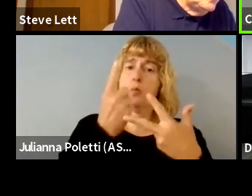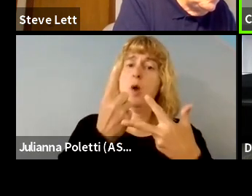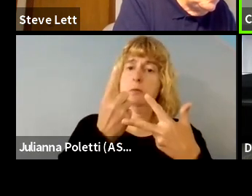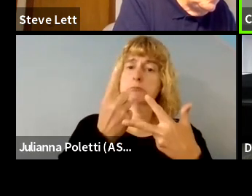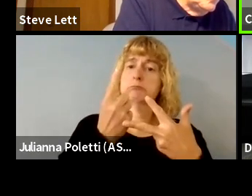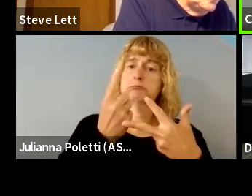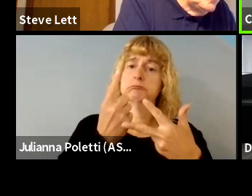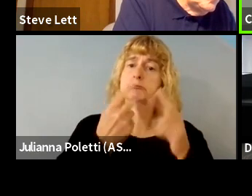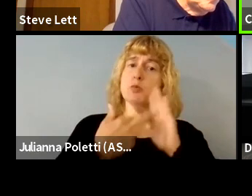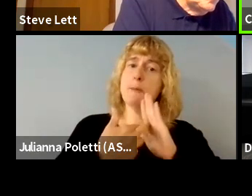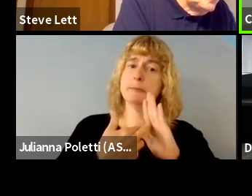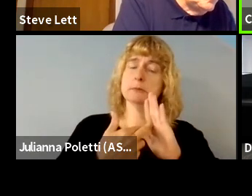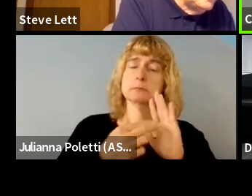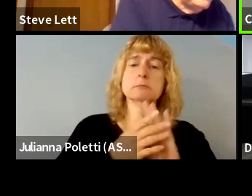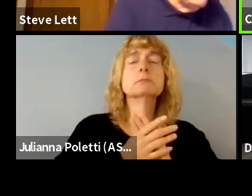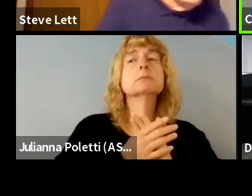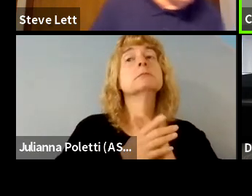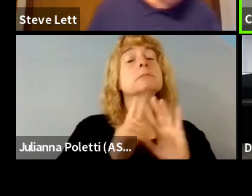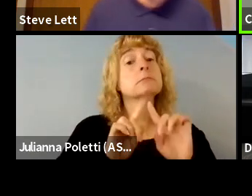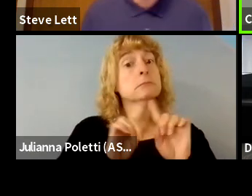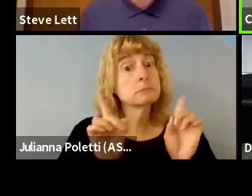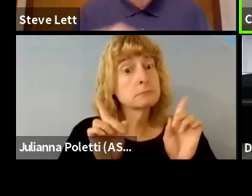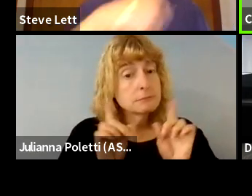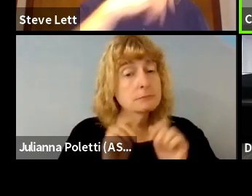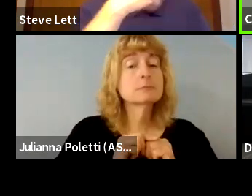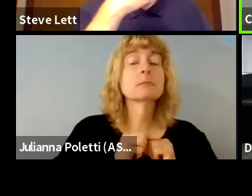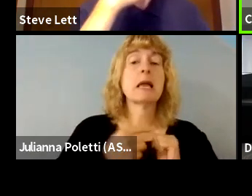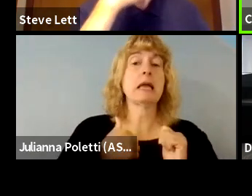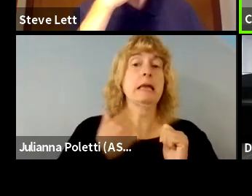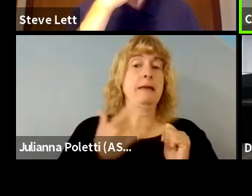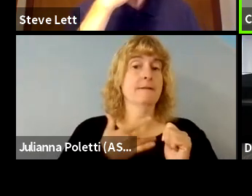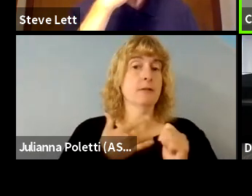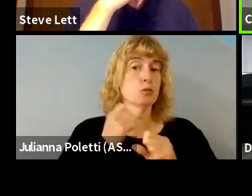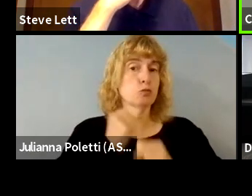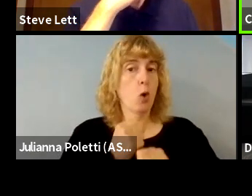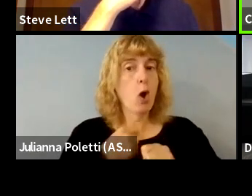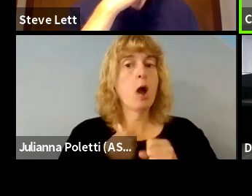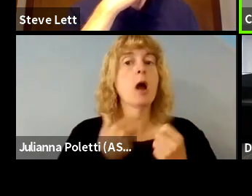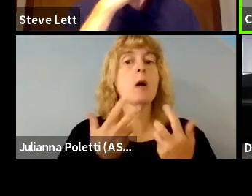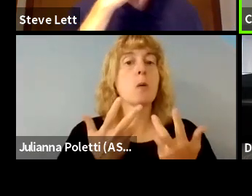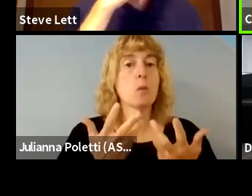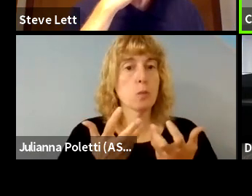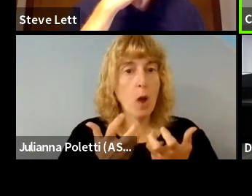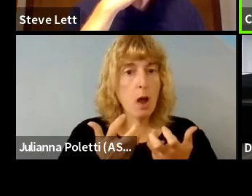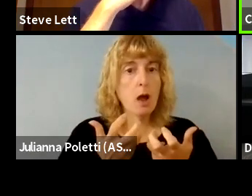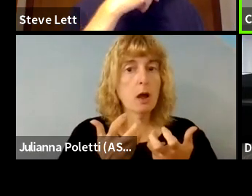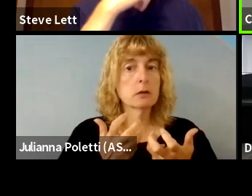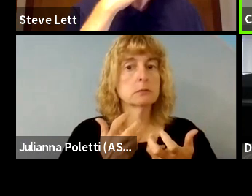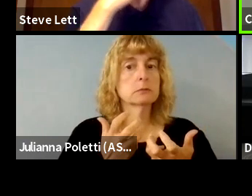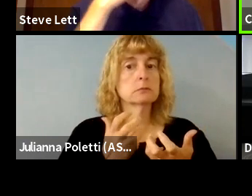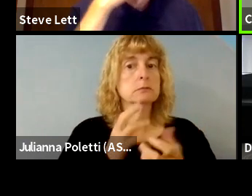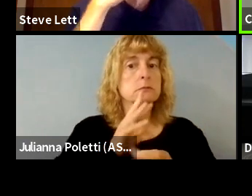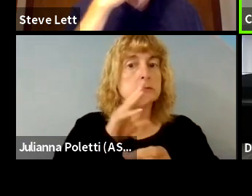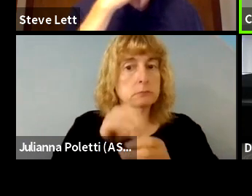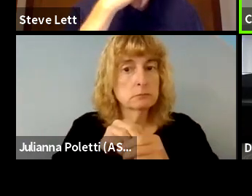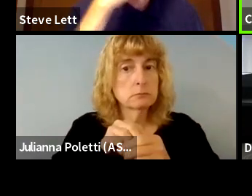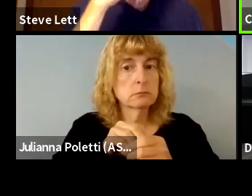represented. However, I really feel strongly that I want to be on that